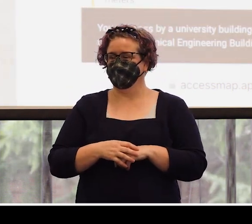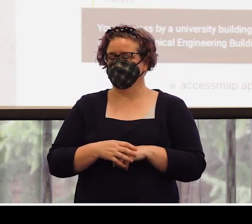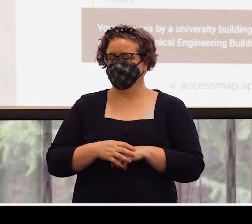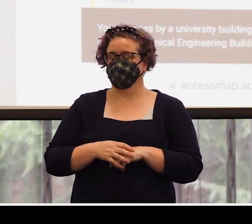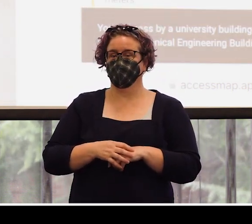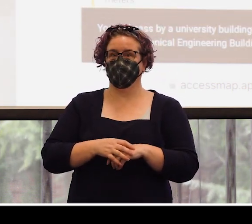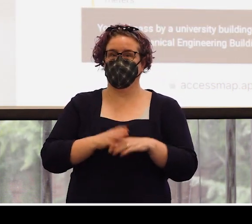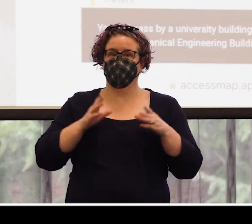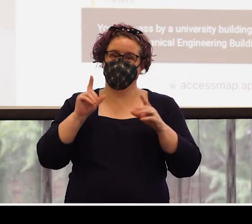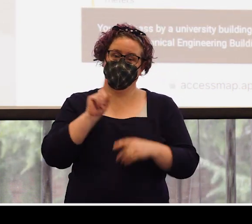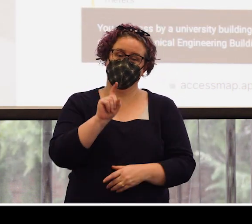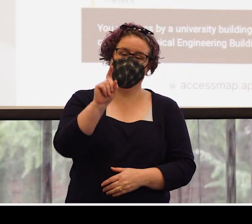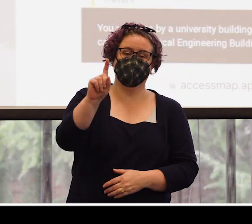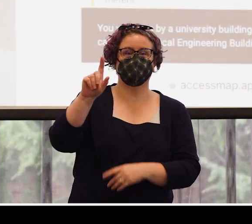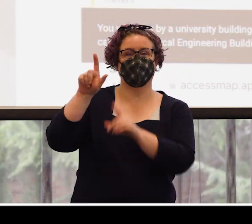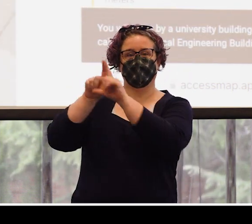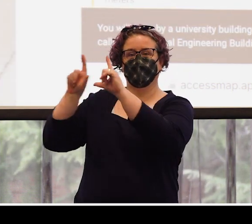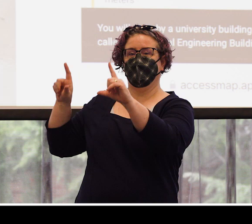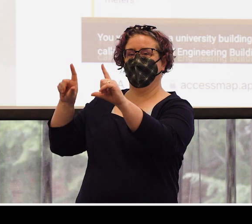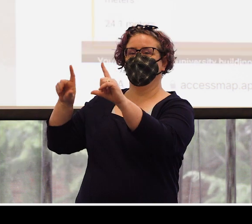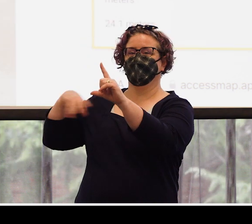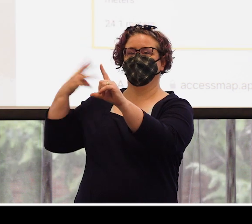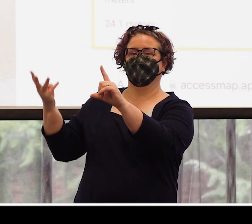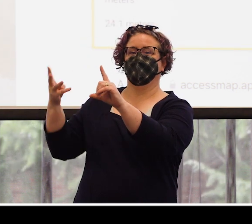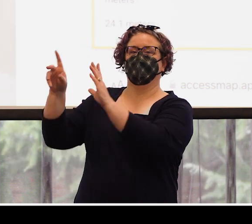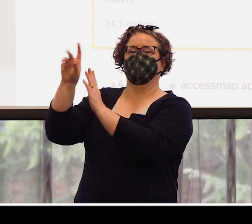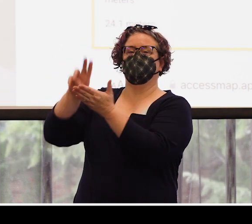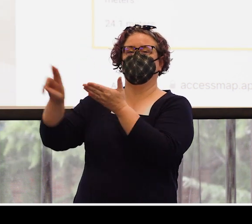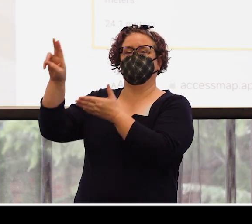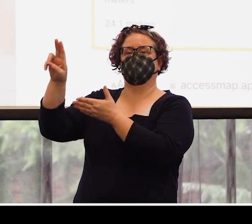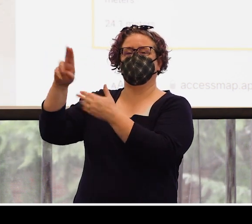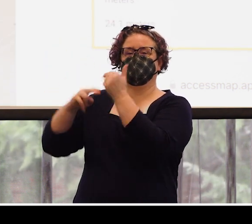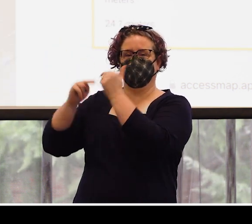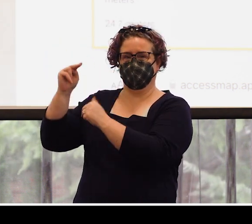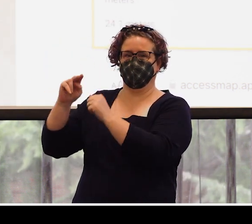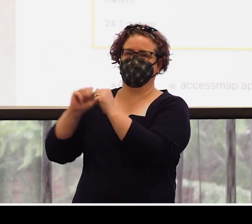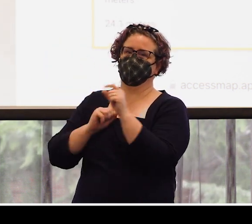You will pass by a university building on your right called Mechanical Engineering Building. Screen dim.